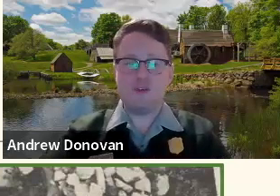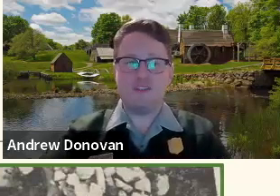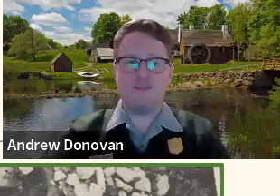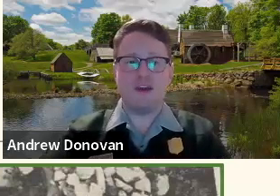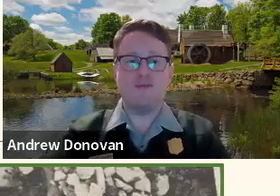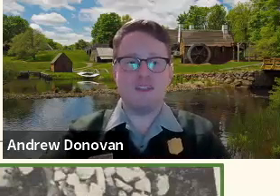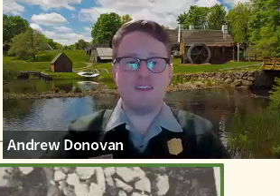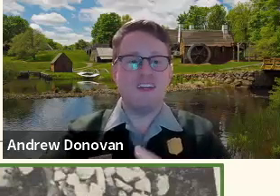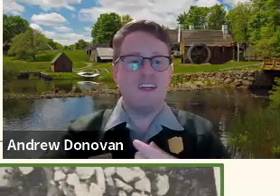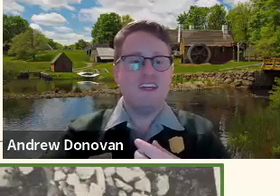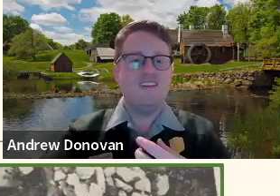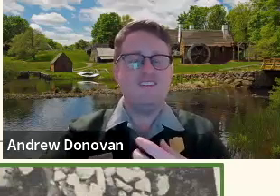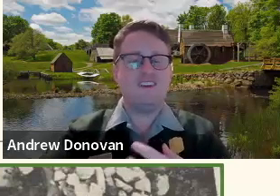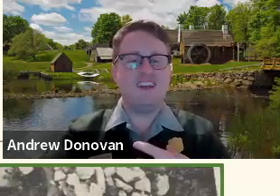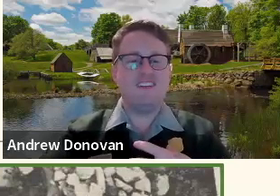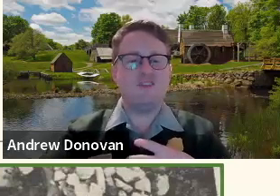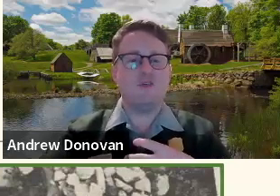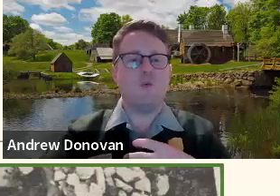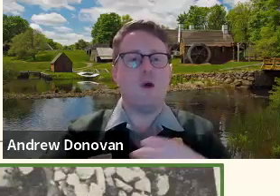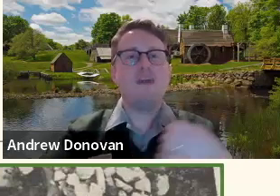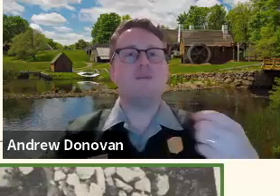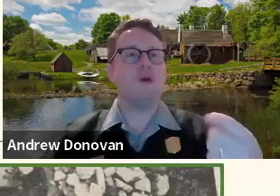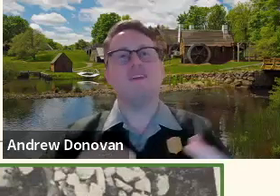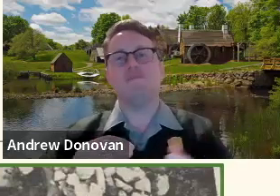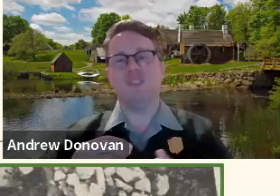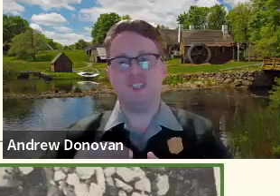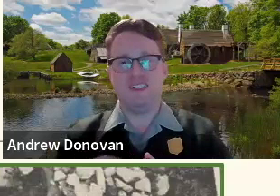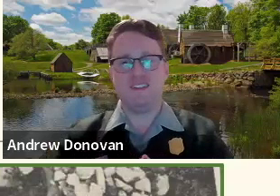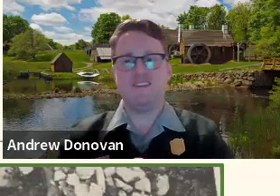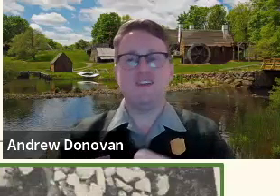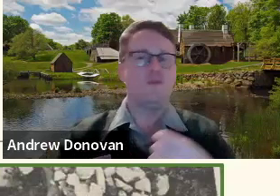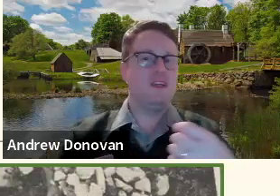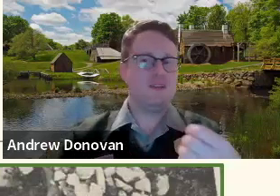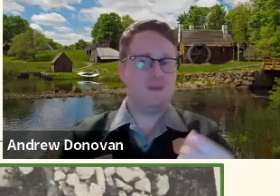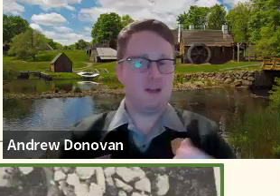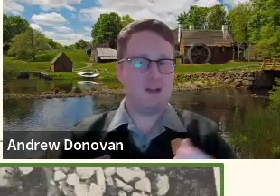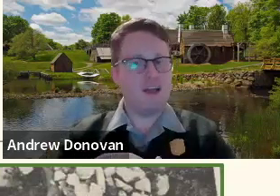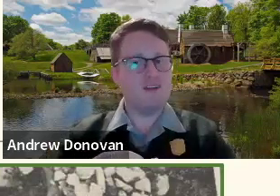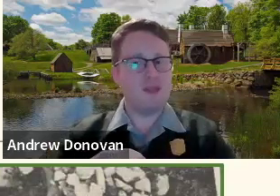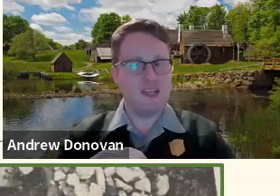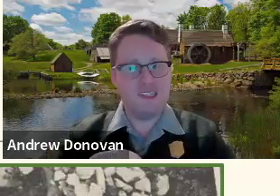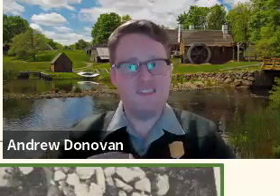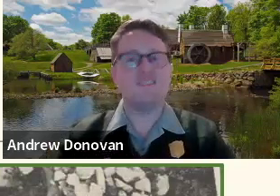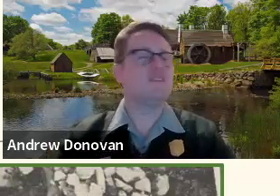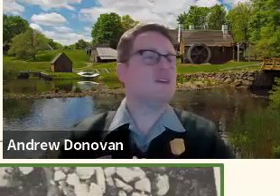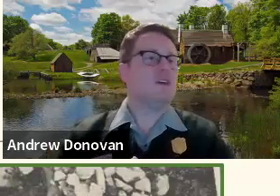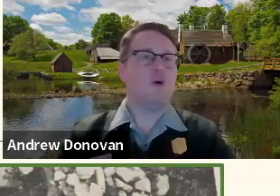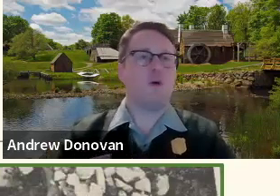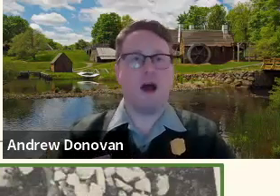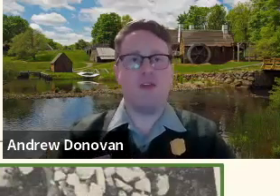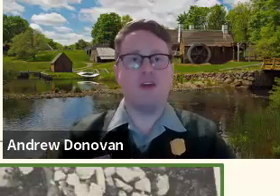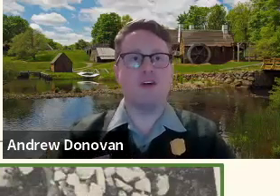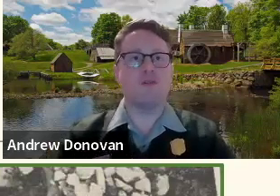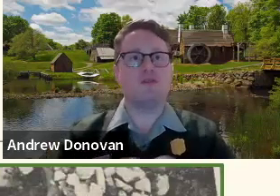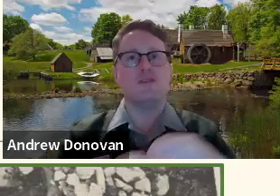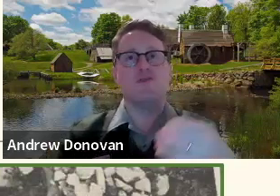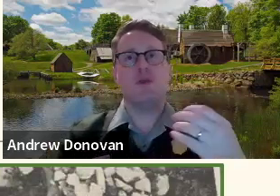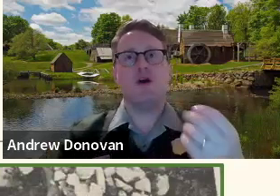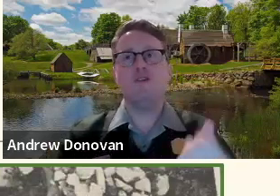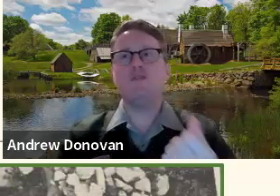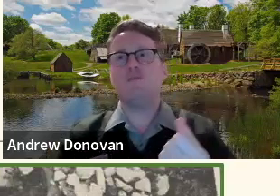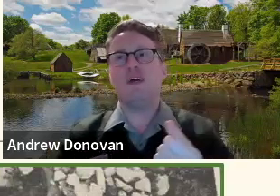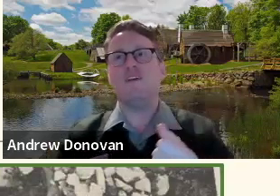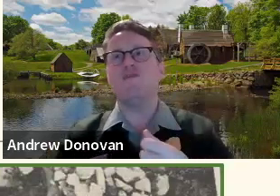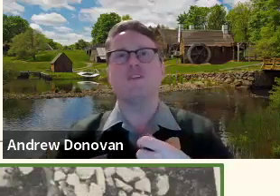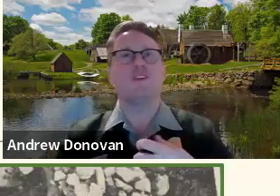But he's also going to experiment. He creates wire pulling machines where he can make wire pins or other sort